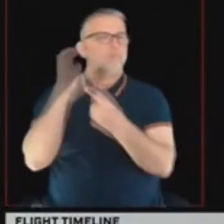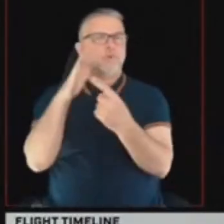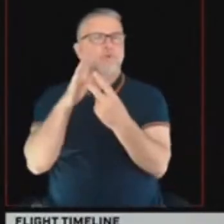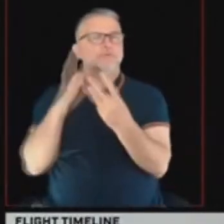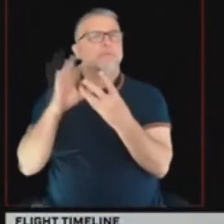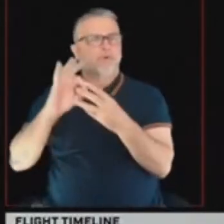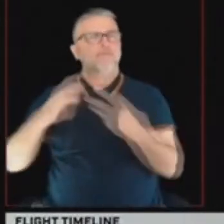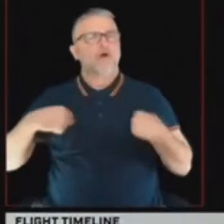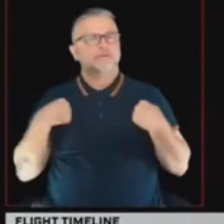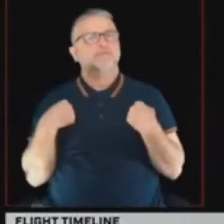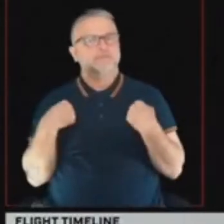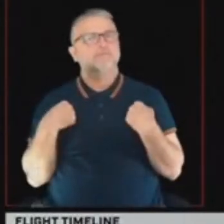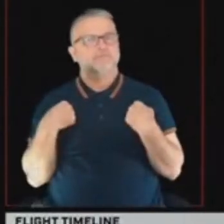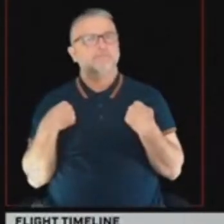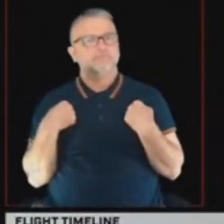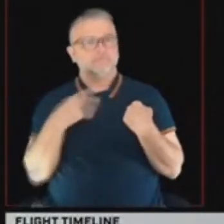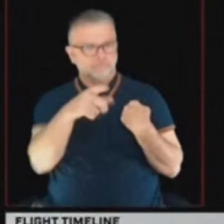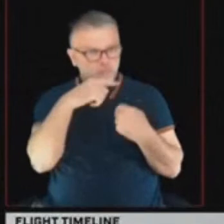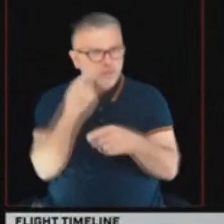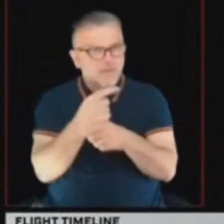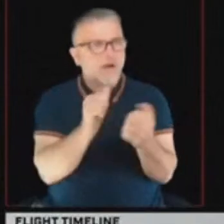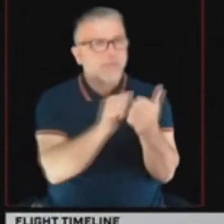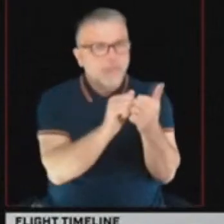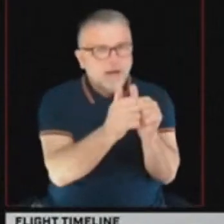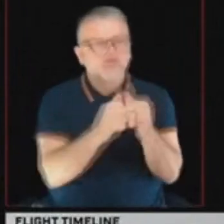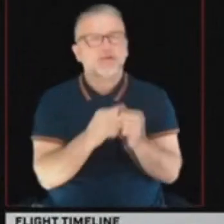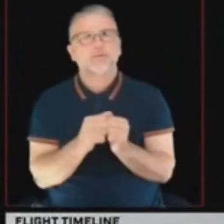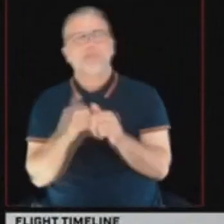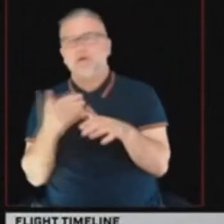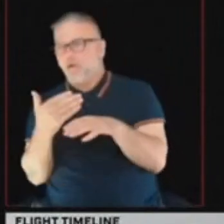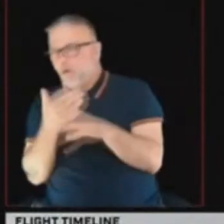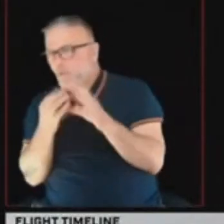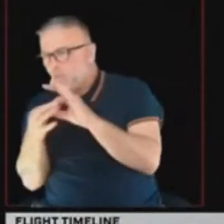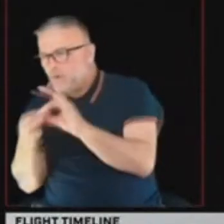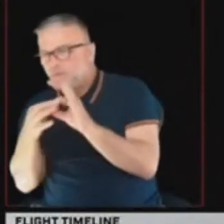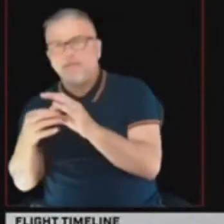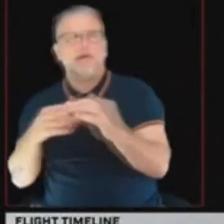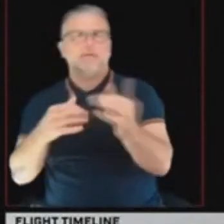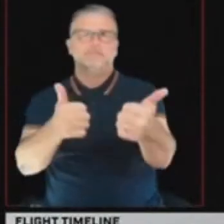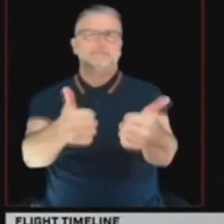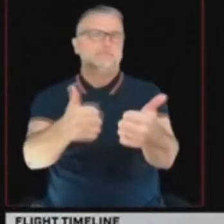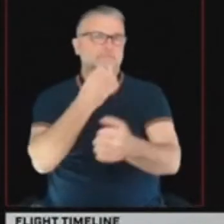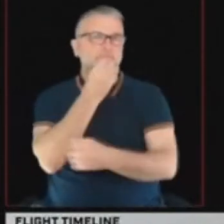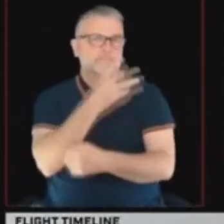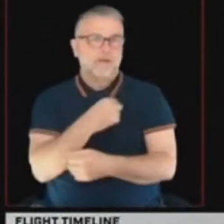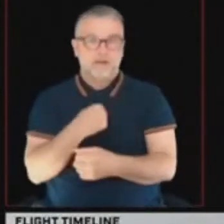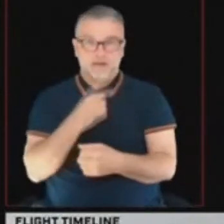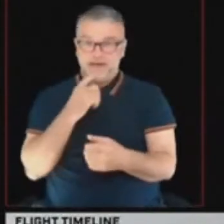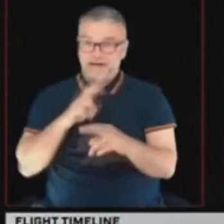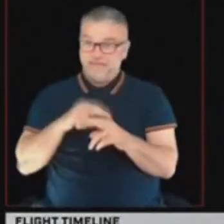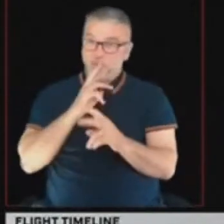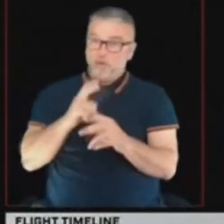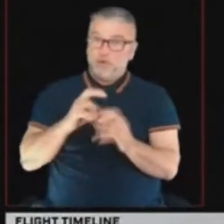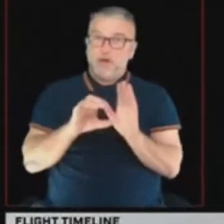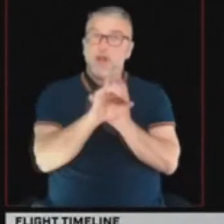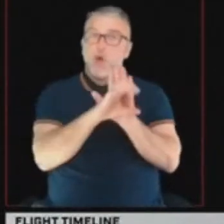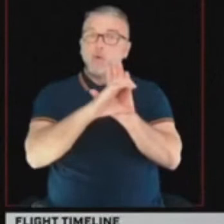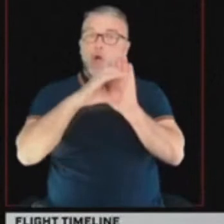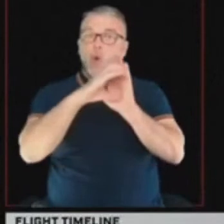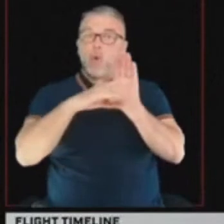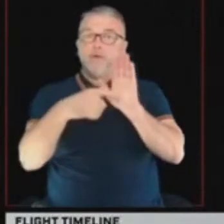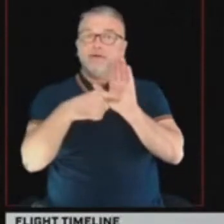You talked about partnership and interoperability there. No doubt, if you look at the logo for this mission,